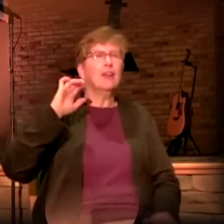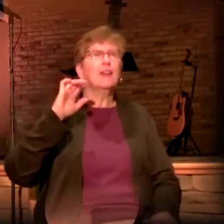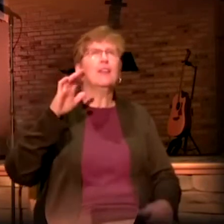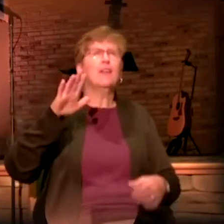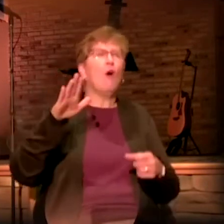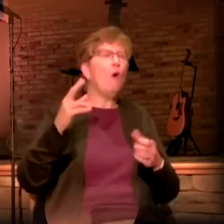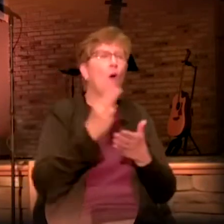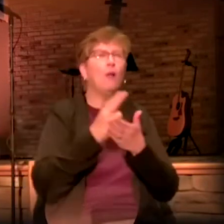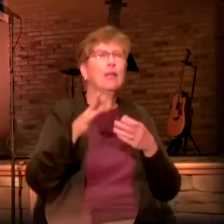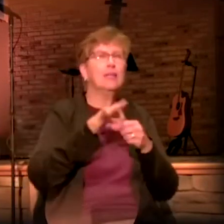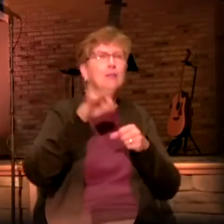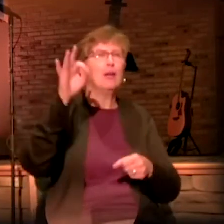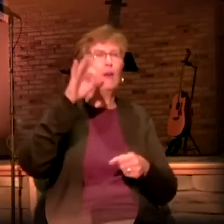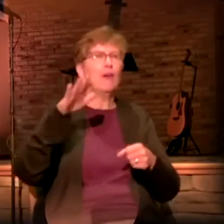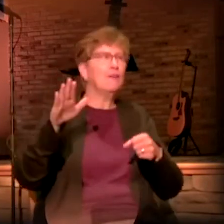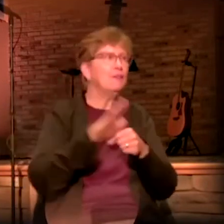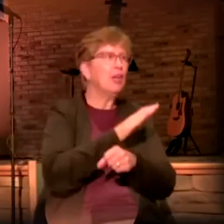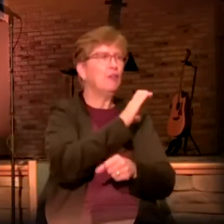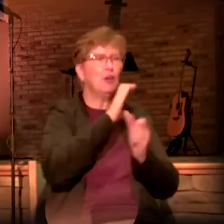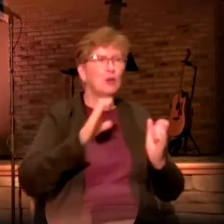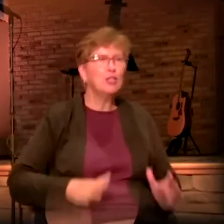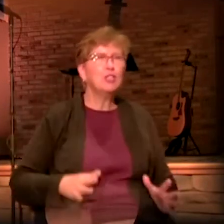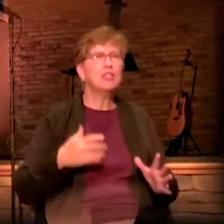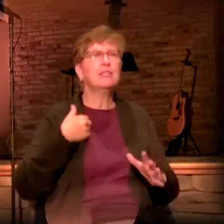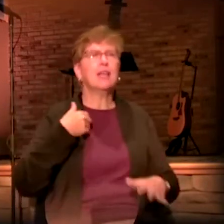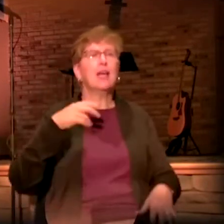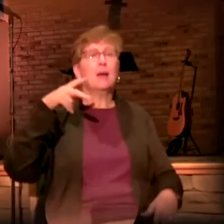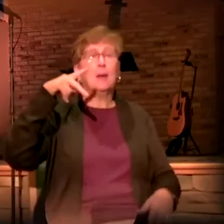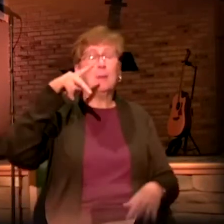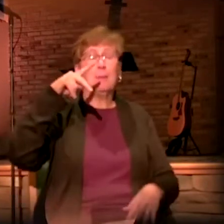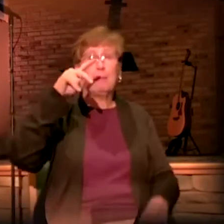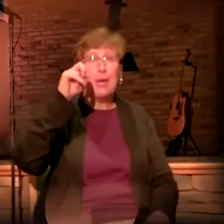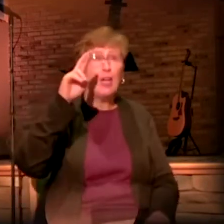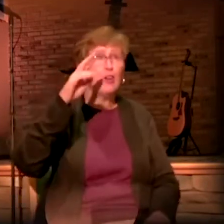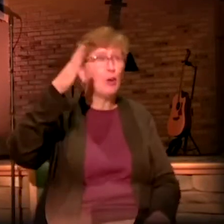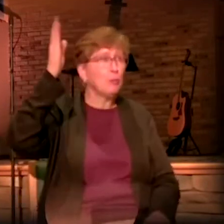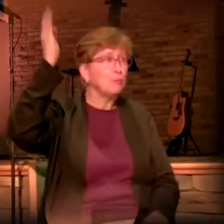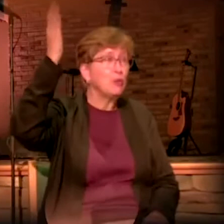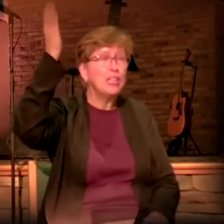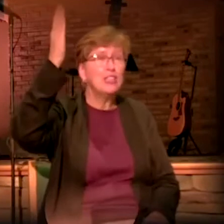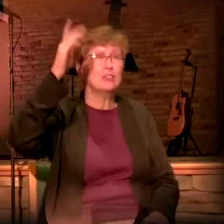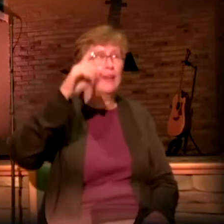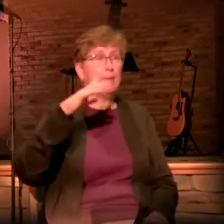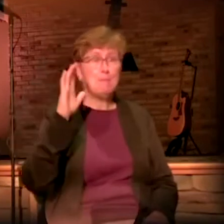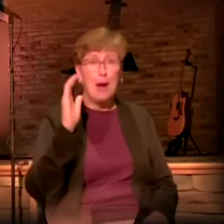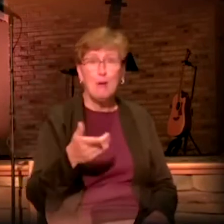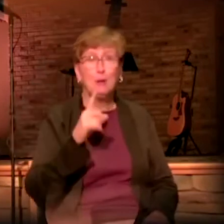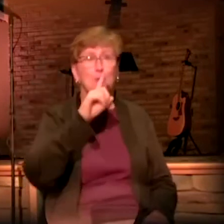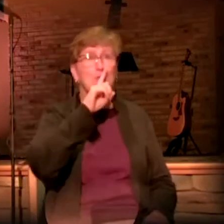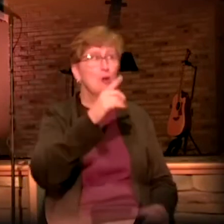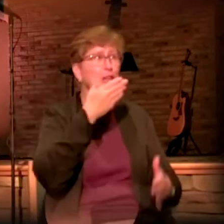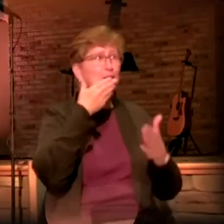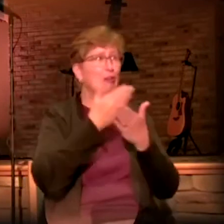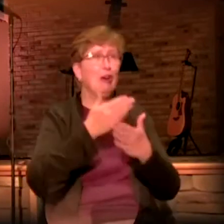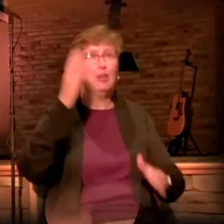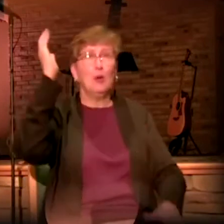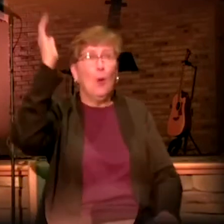Peter preaches a sermon, and apparently it was a really, really good sermon, because the Bible